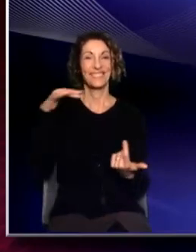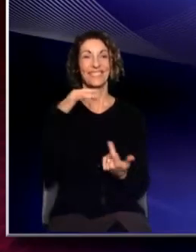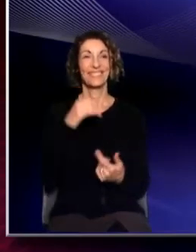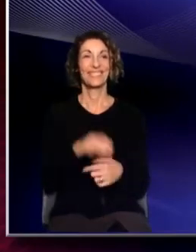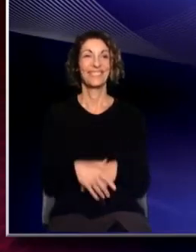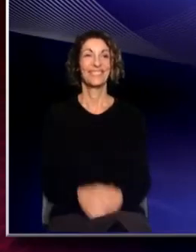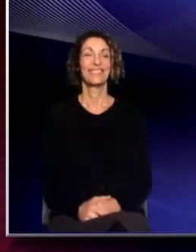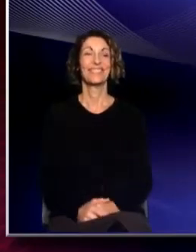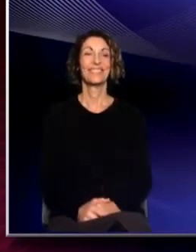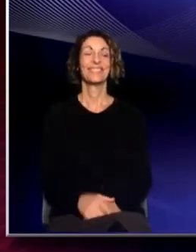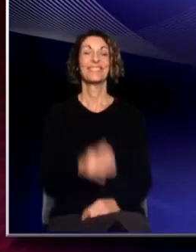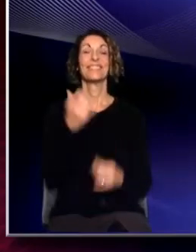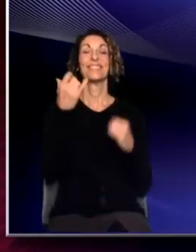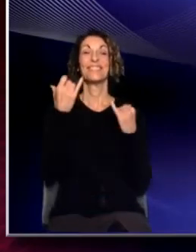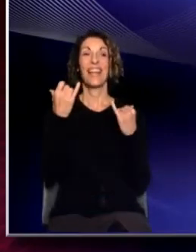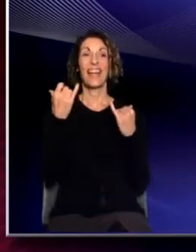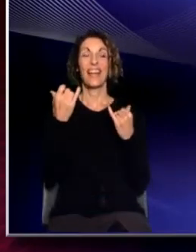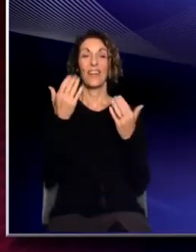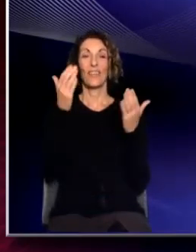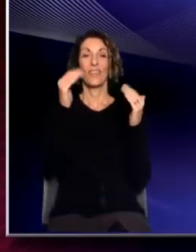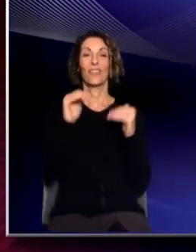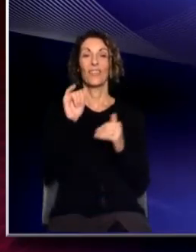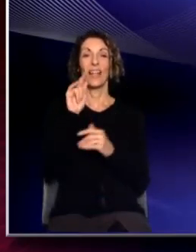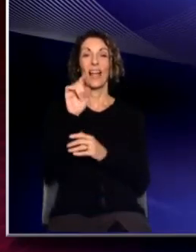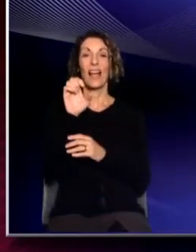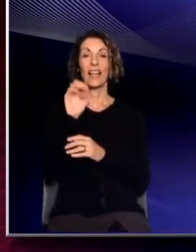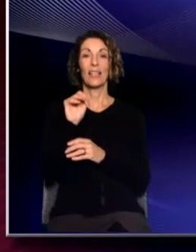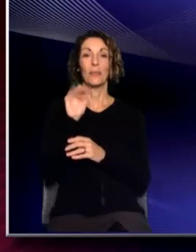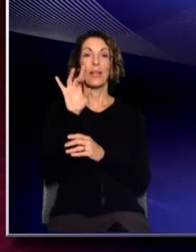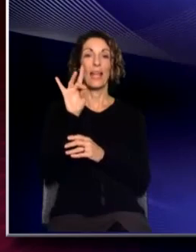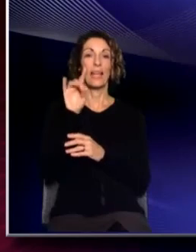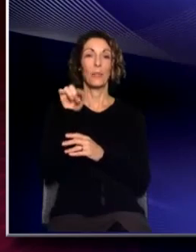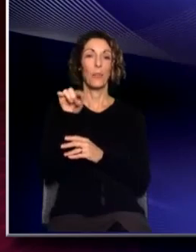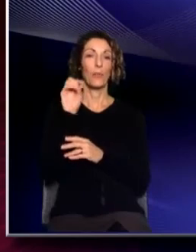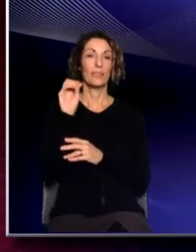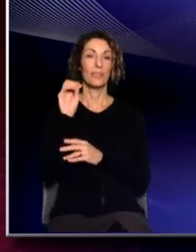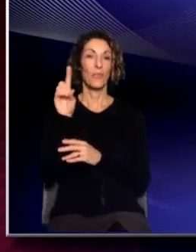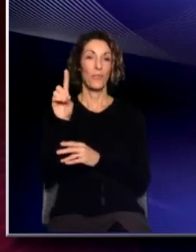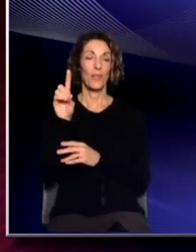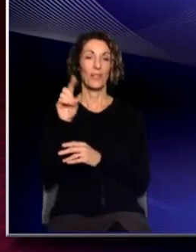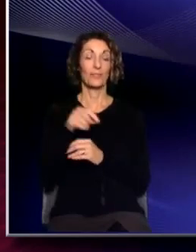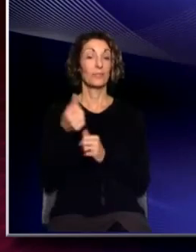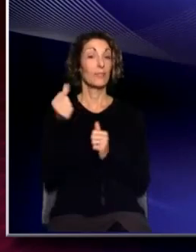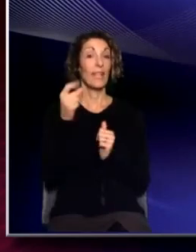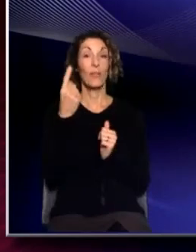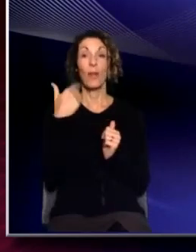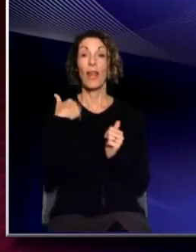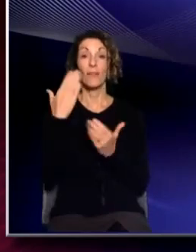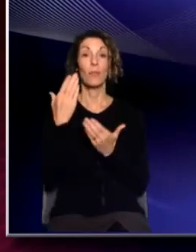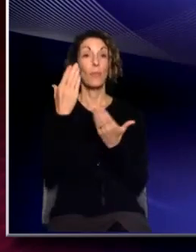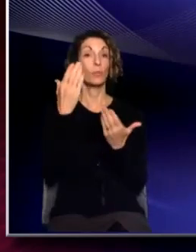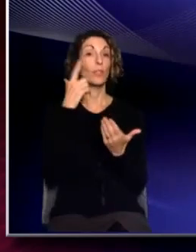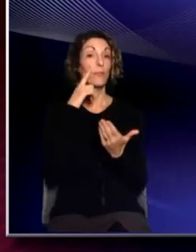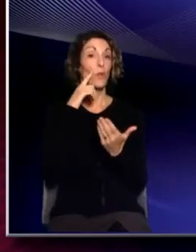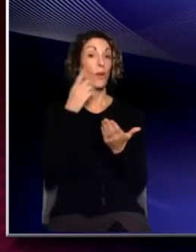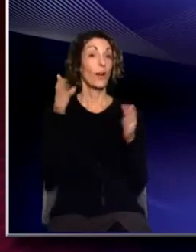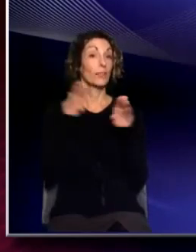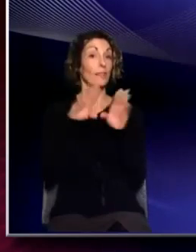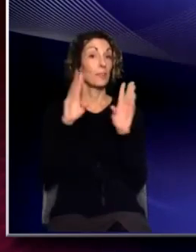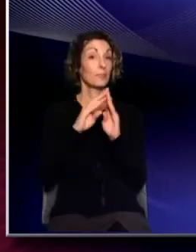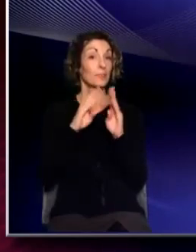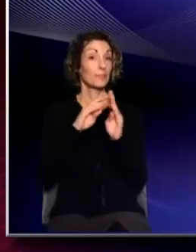Okay, on to item 8.01. Does anyone have a motion for adjournment?